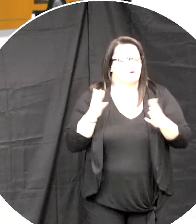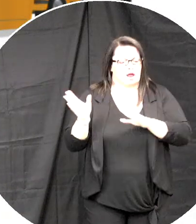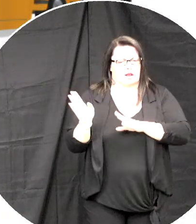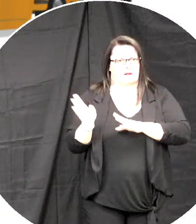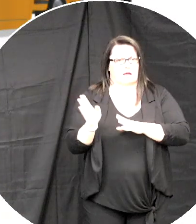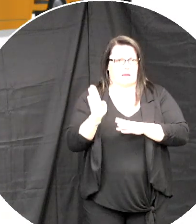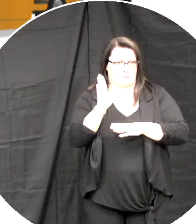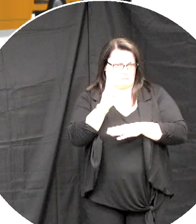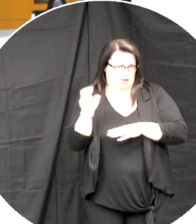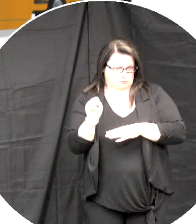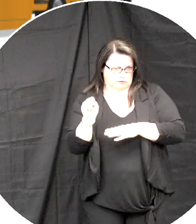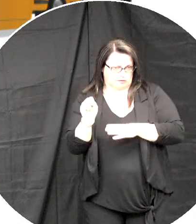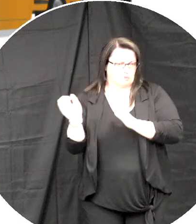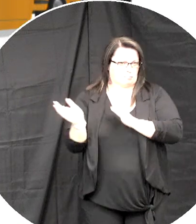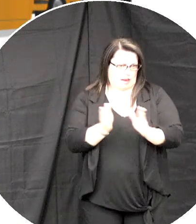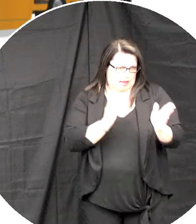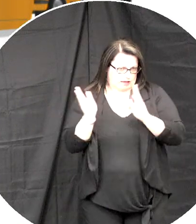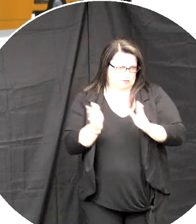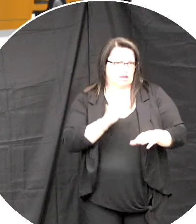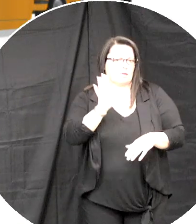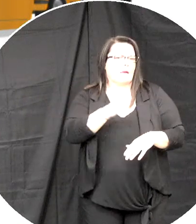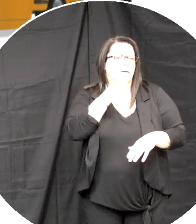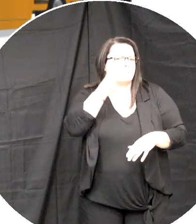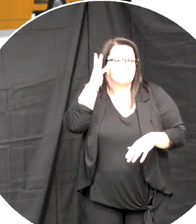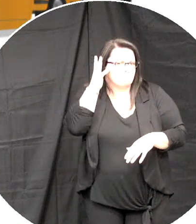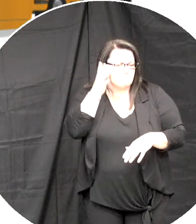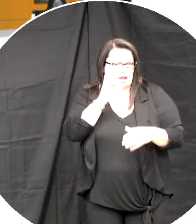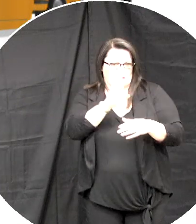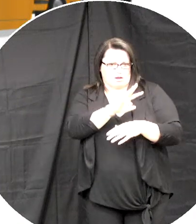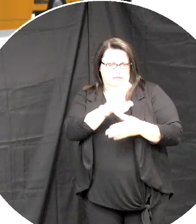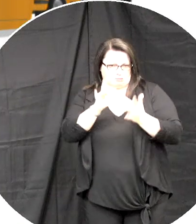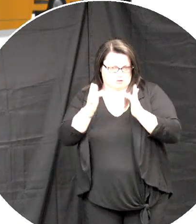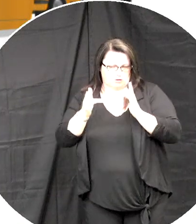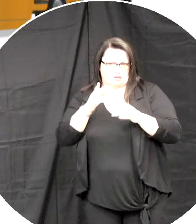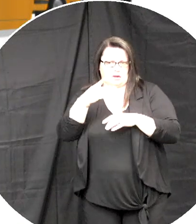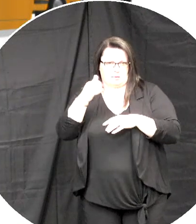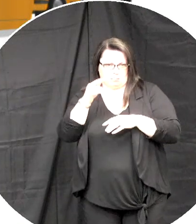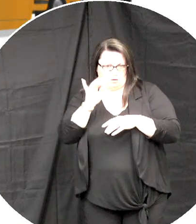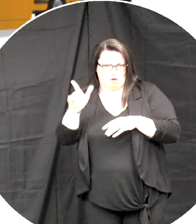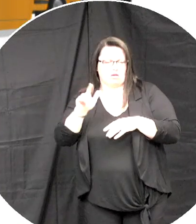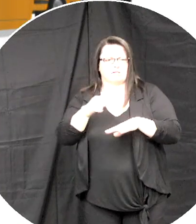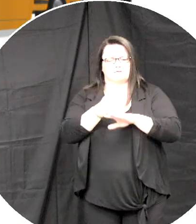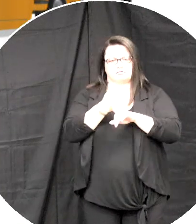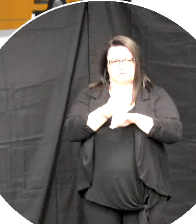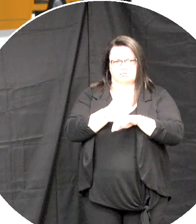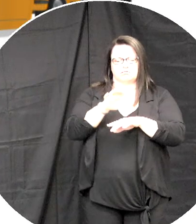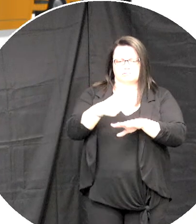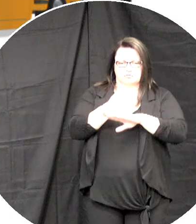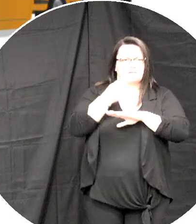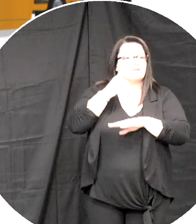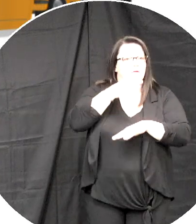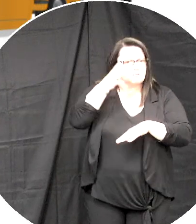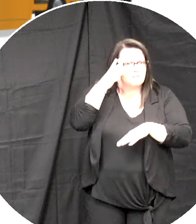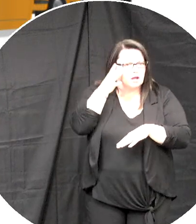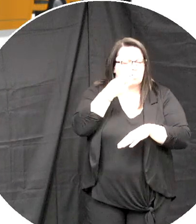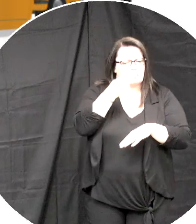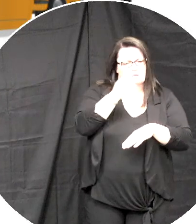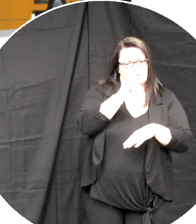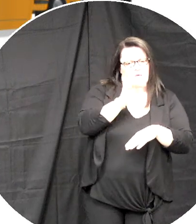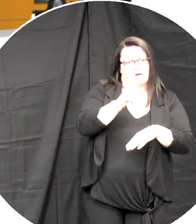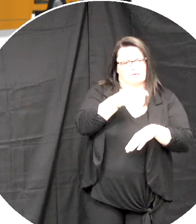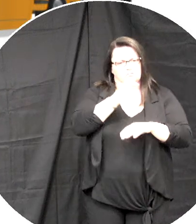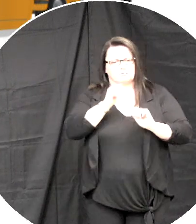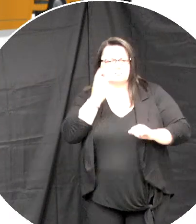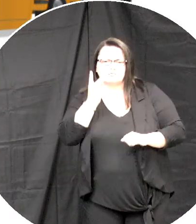it is a parent web portal. Bus Planner is a school bus scheduling and routing software. The parental portal enables parents to see